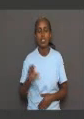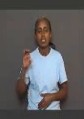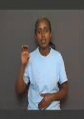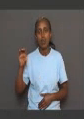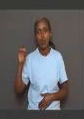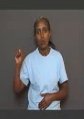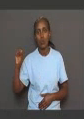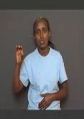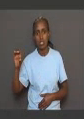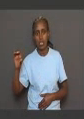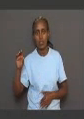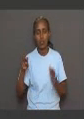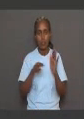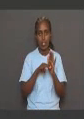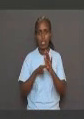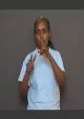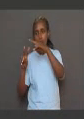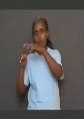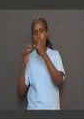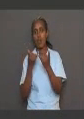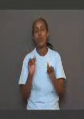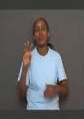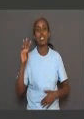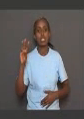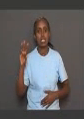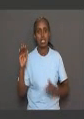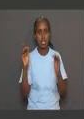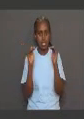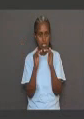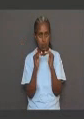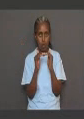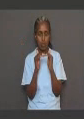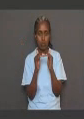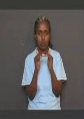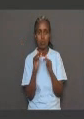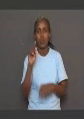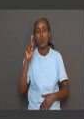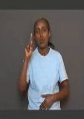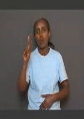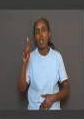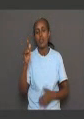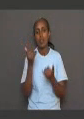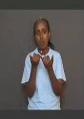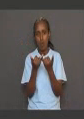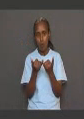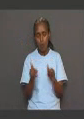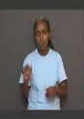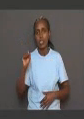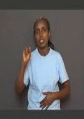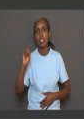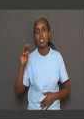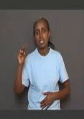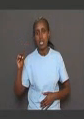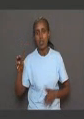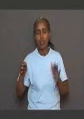The cosecant of -pi over 6 is equal to 1 over